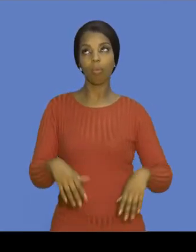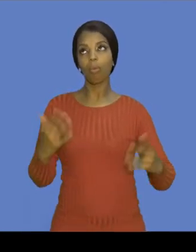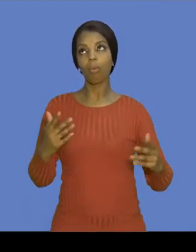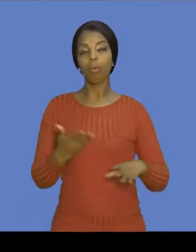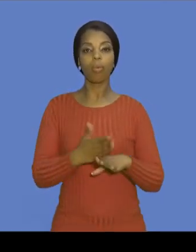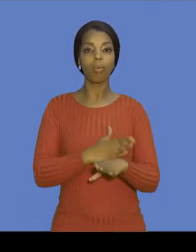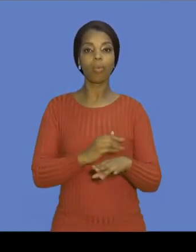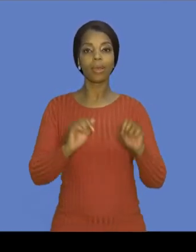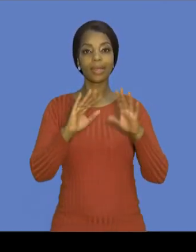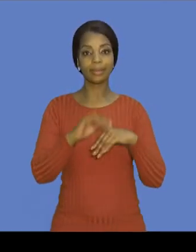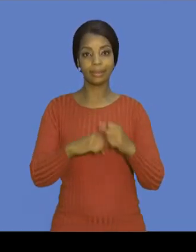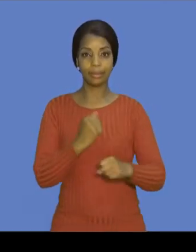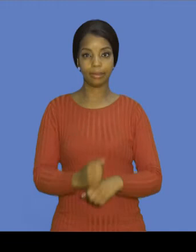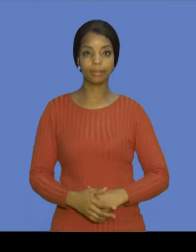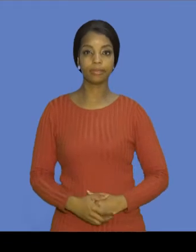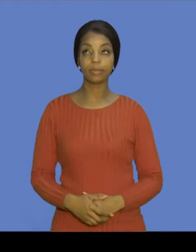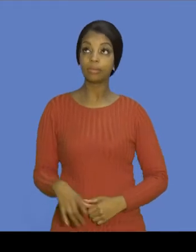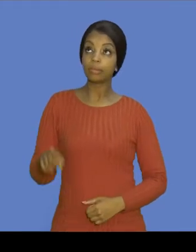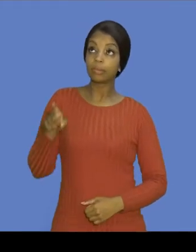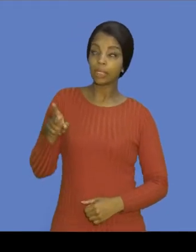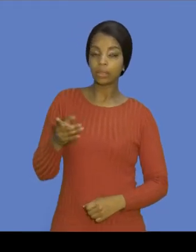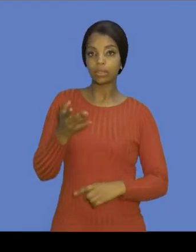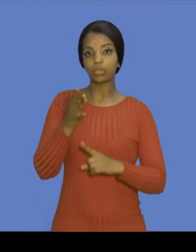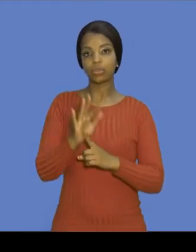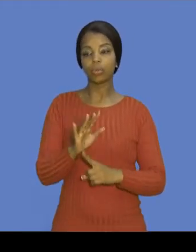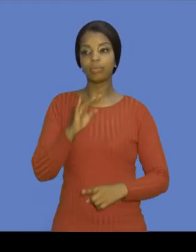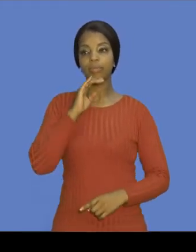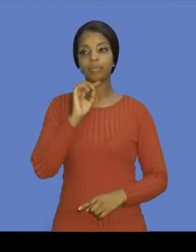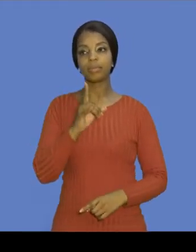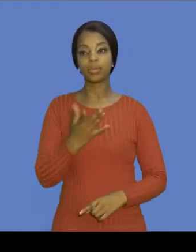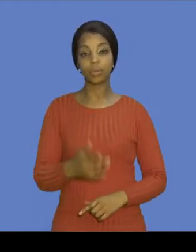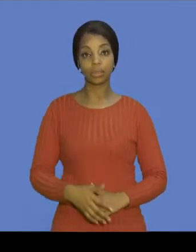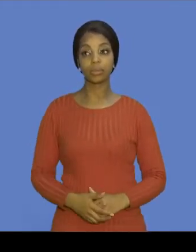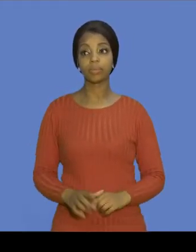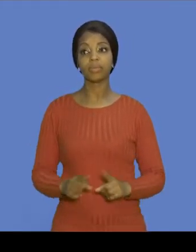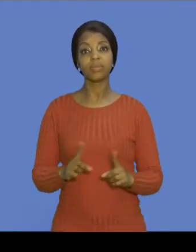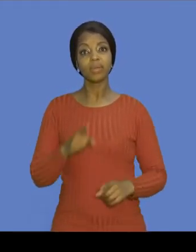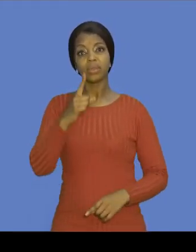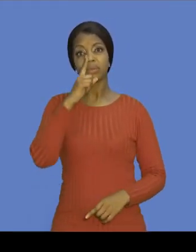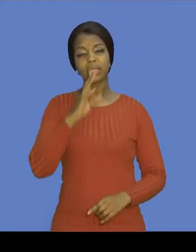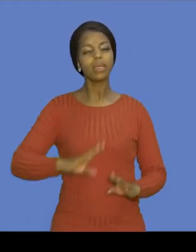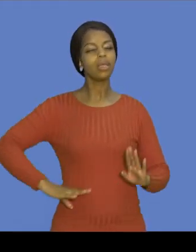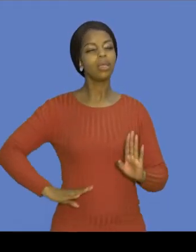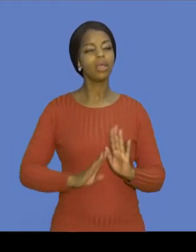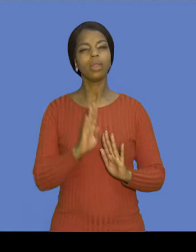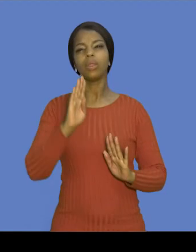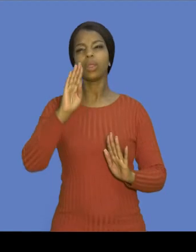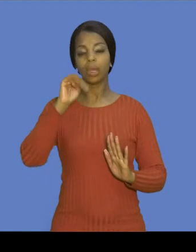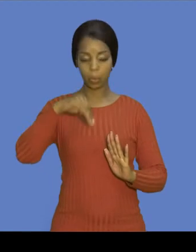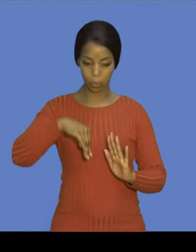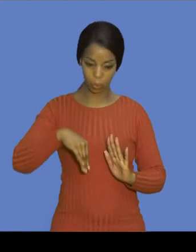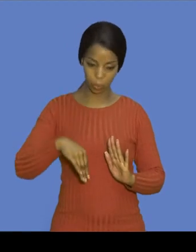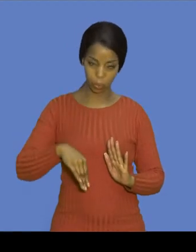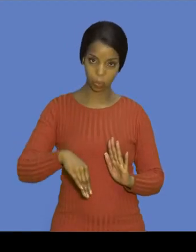you see, this is what actually shows you what exactly it means. But you can see that it fluctuates, it goes up, it goes